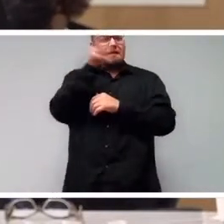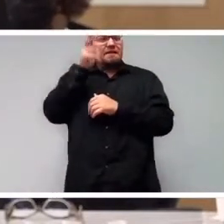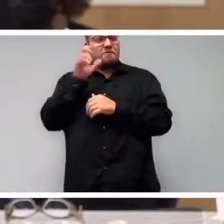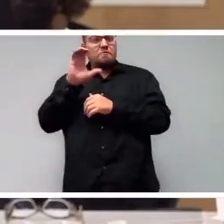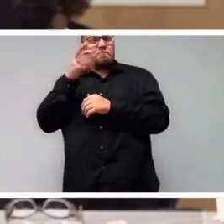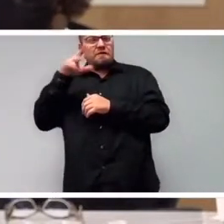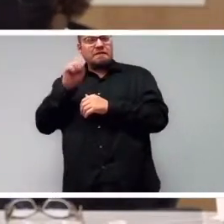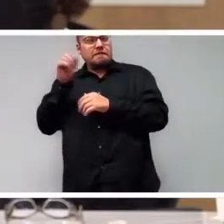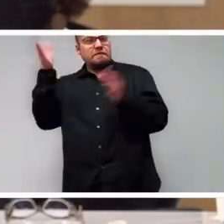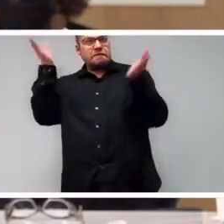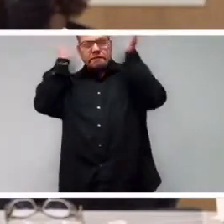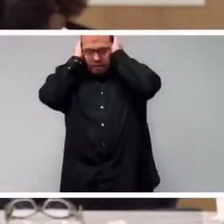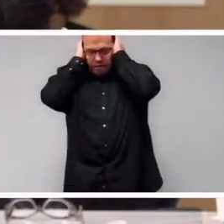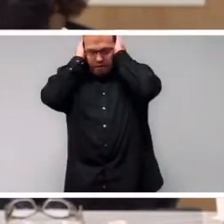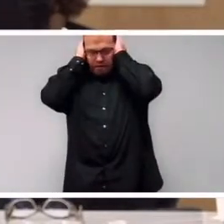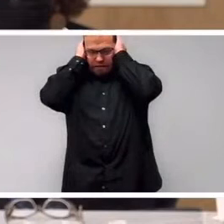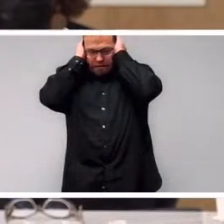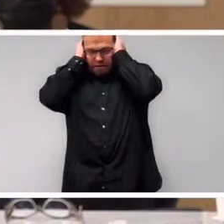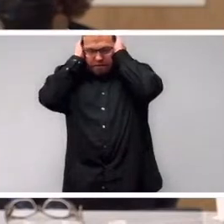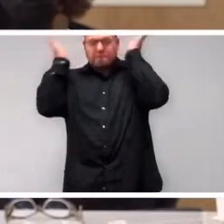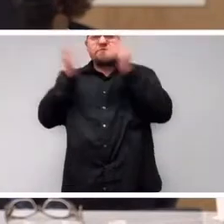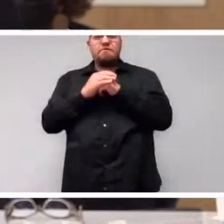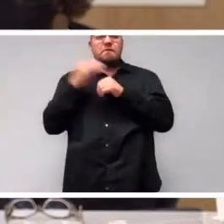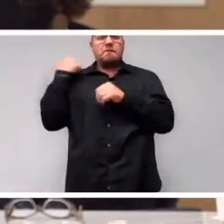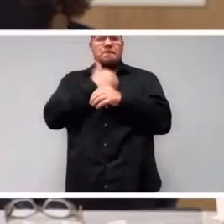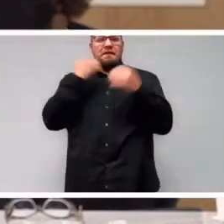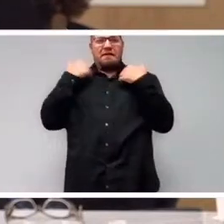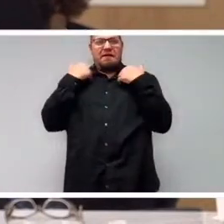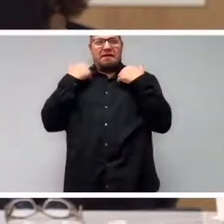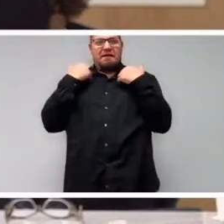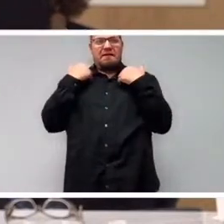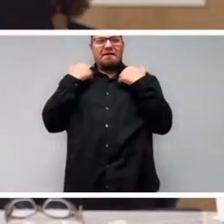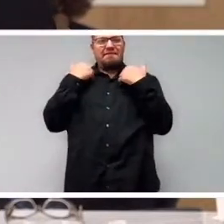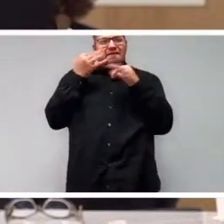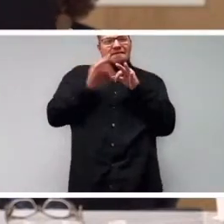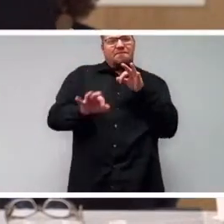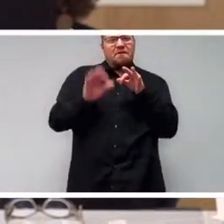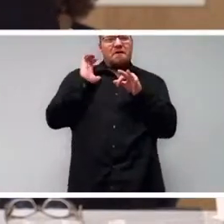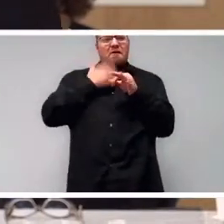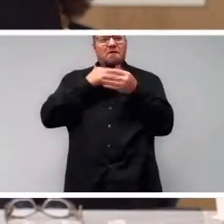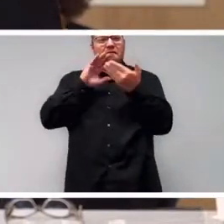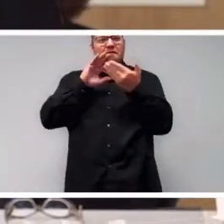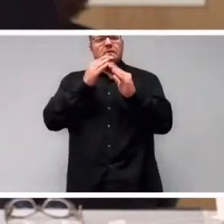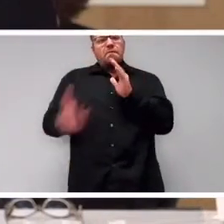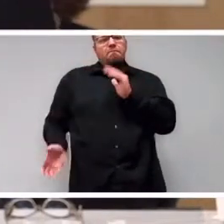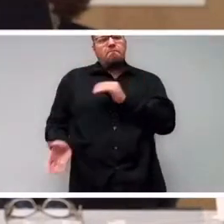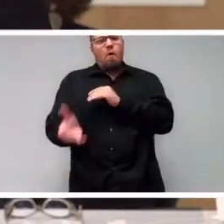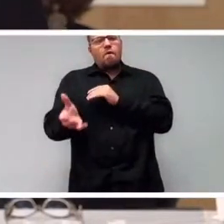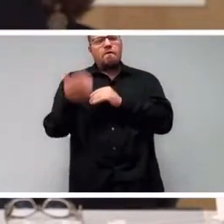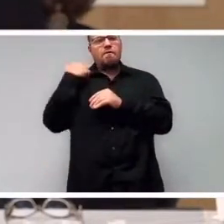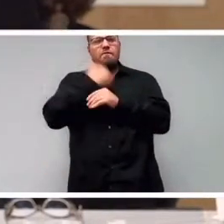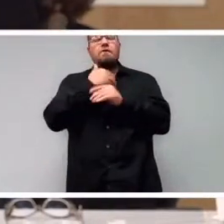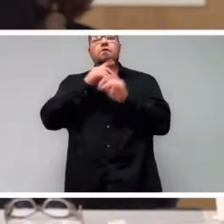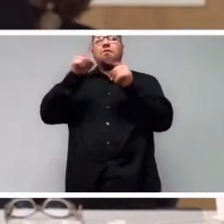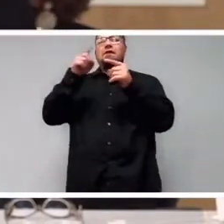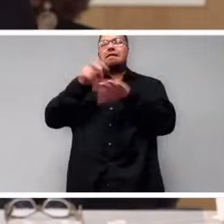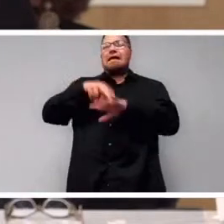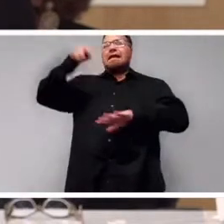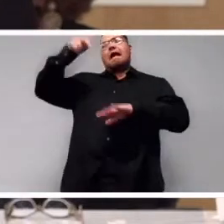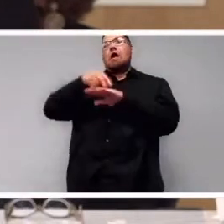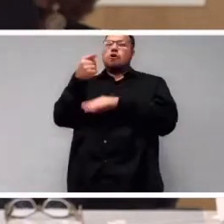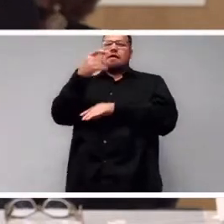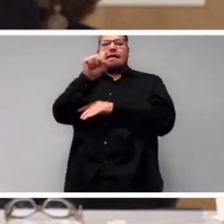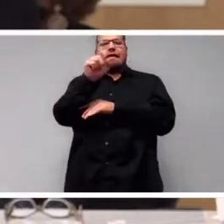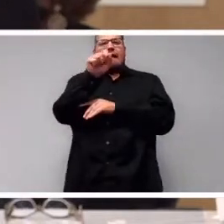ears. So we have, I mean, just some simple ones in our community, bowling. We do a lot with like Get Air, with the movie theaters, with